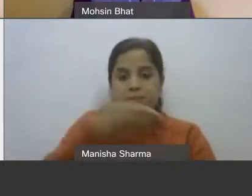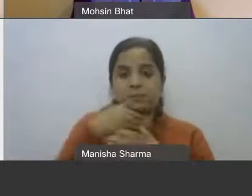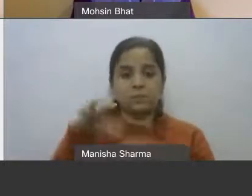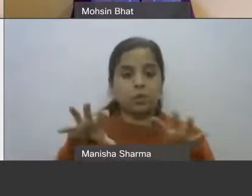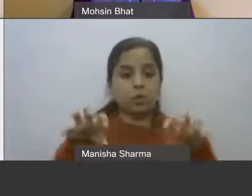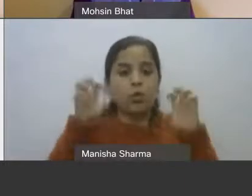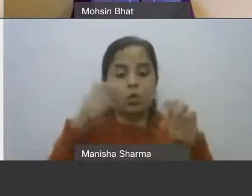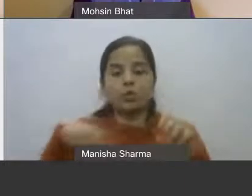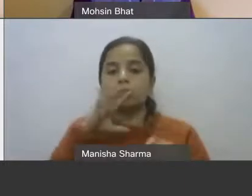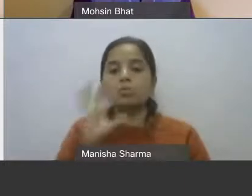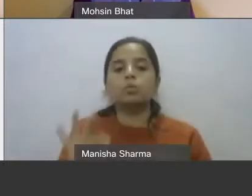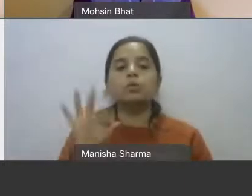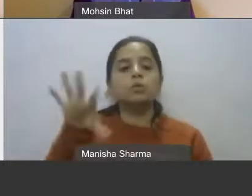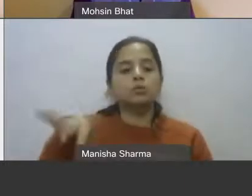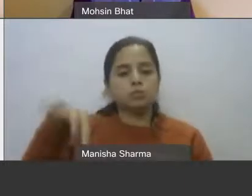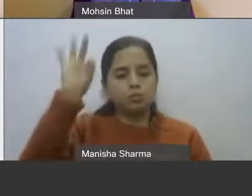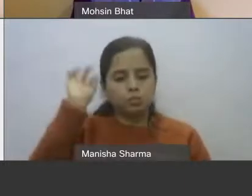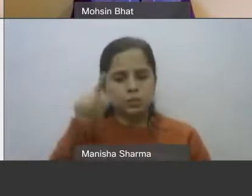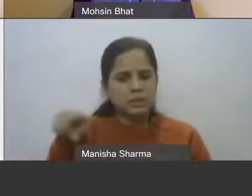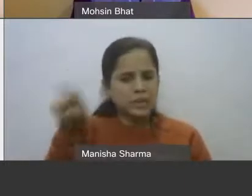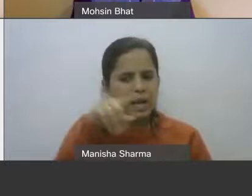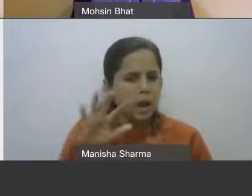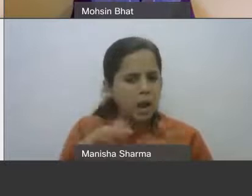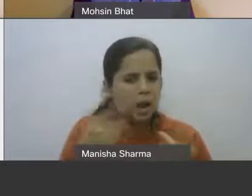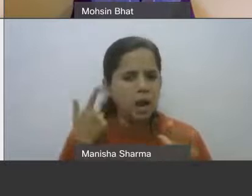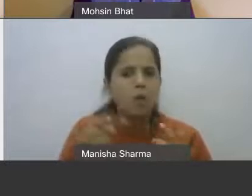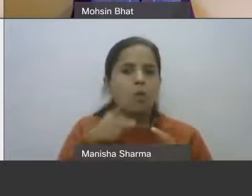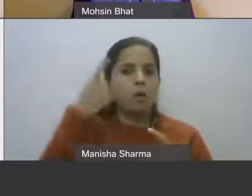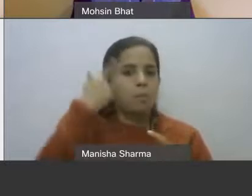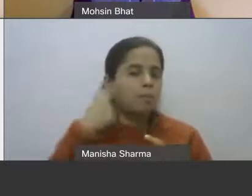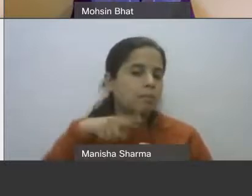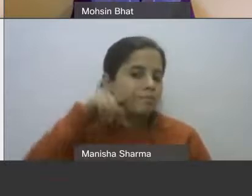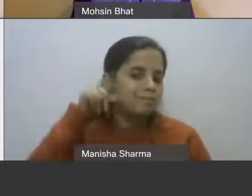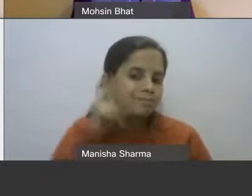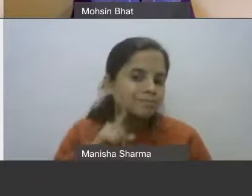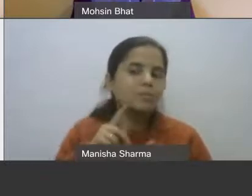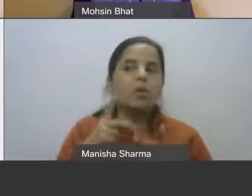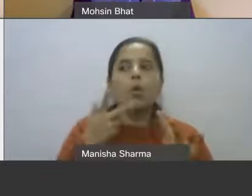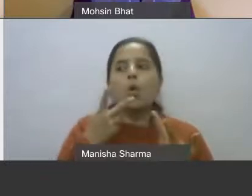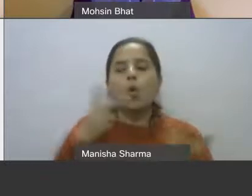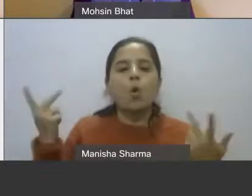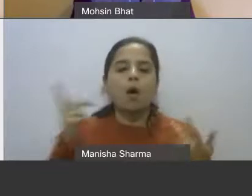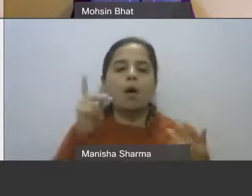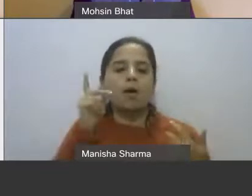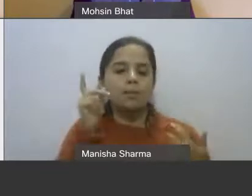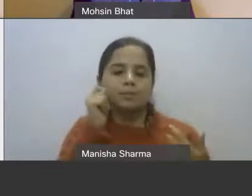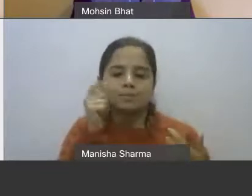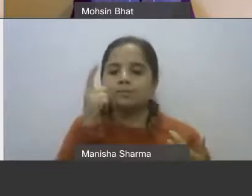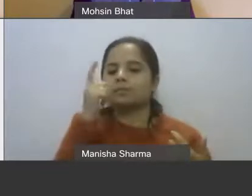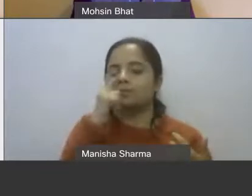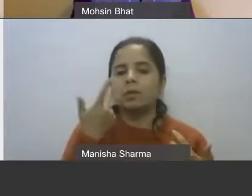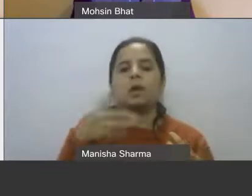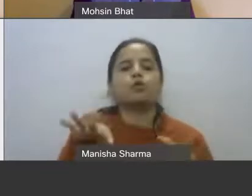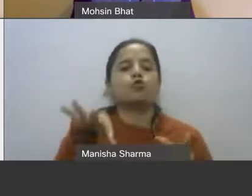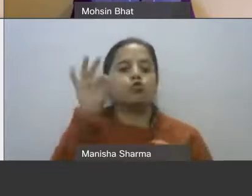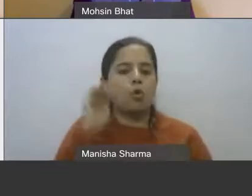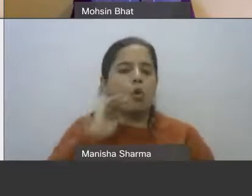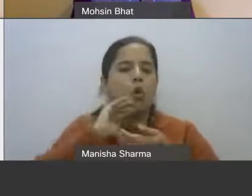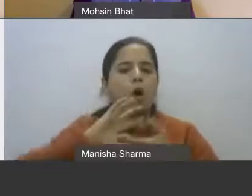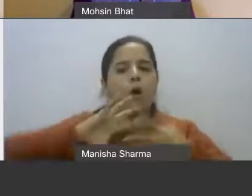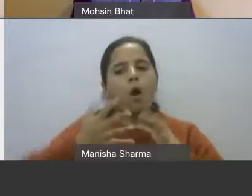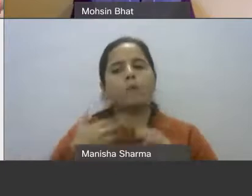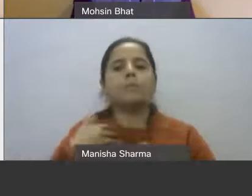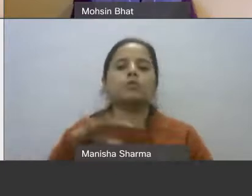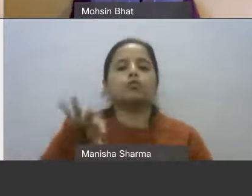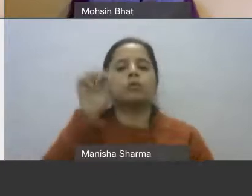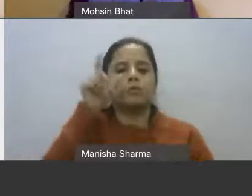Constitution has chosen these particular grounds, right, like race or religion. And you've mentioned these 2 points about a fundamental choice that an individual makes,